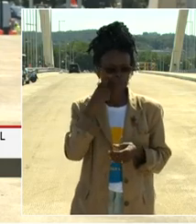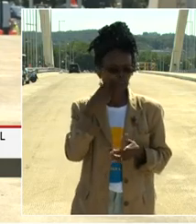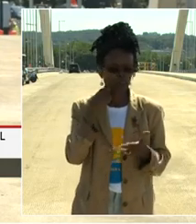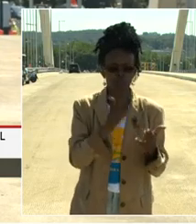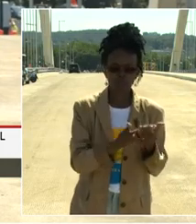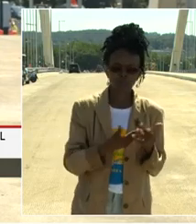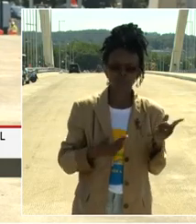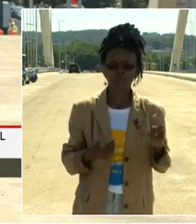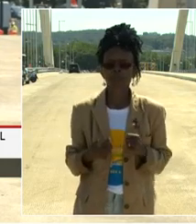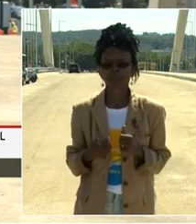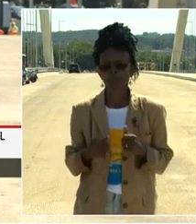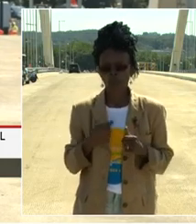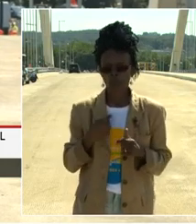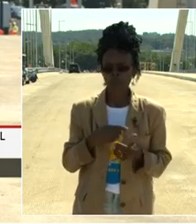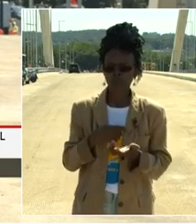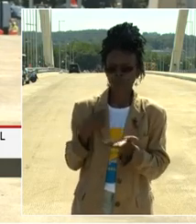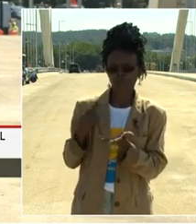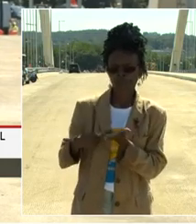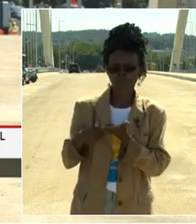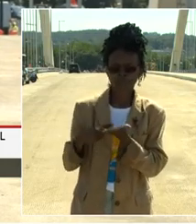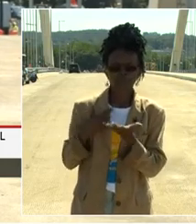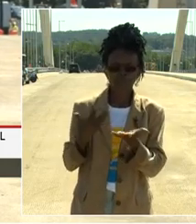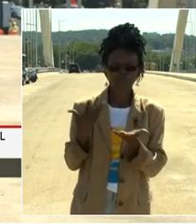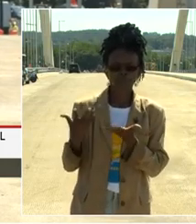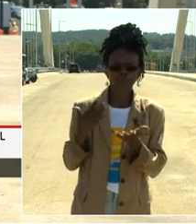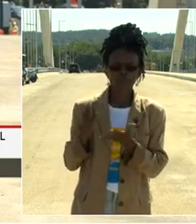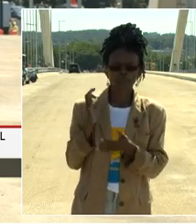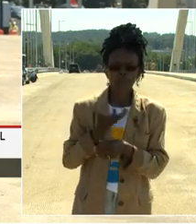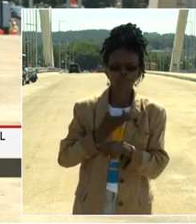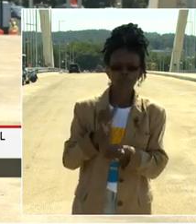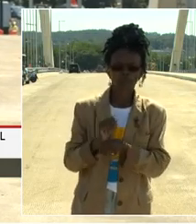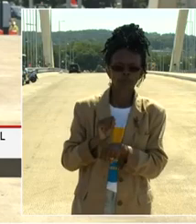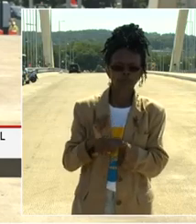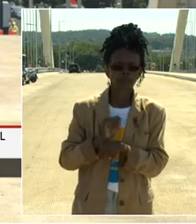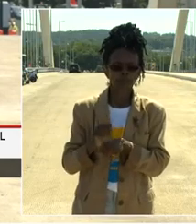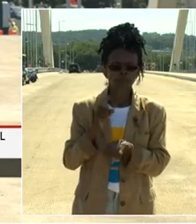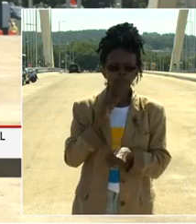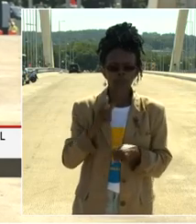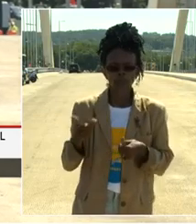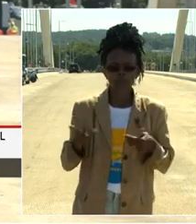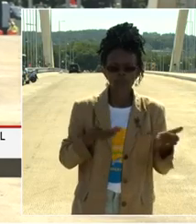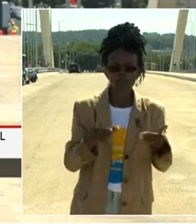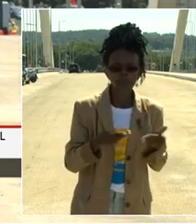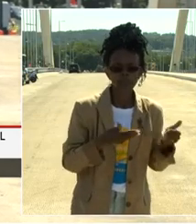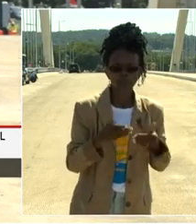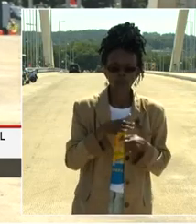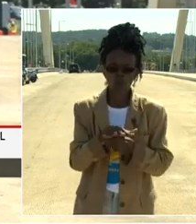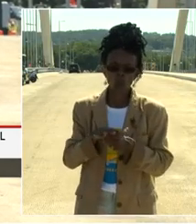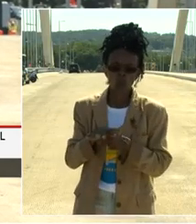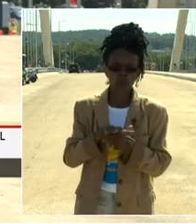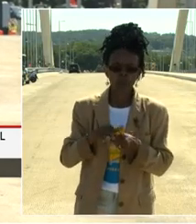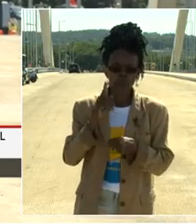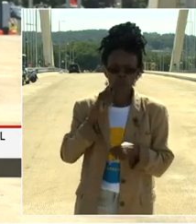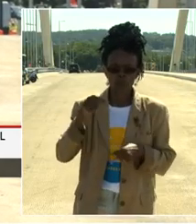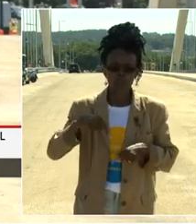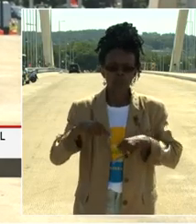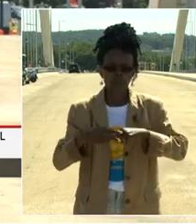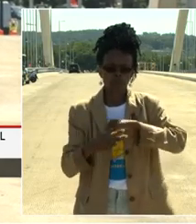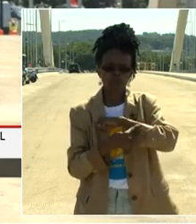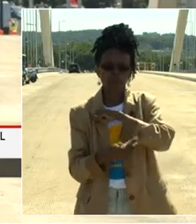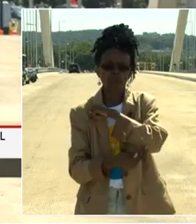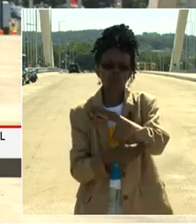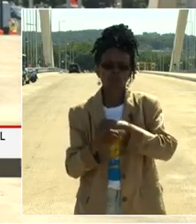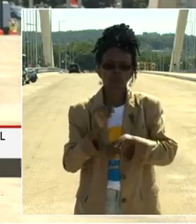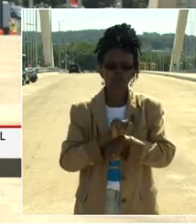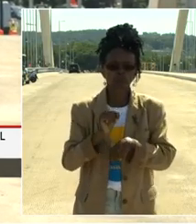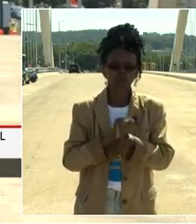about the concerted effort that we made in local hiring for this bridge, which we think should be a model for the